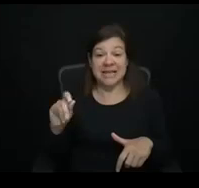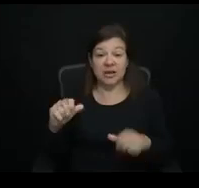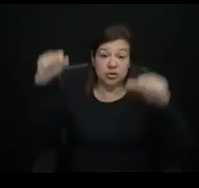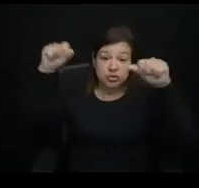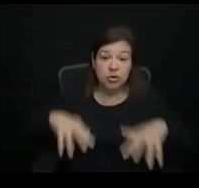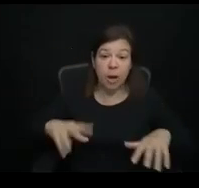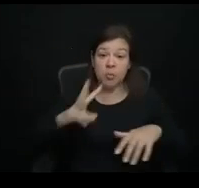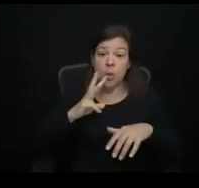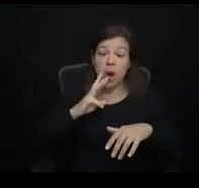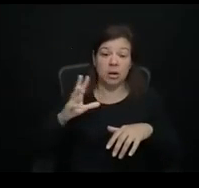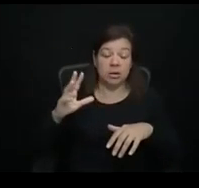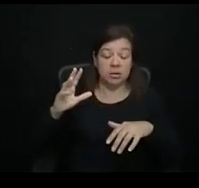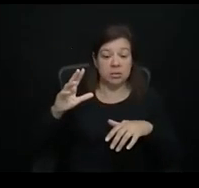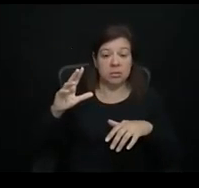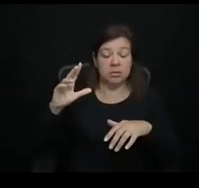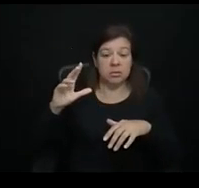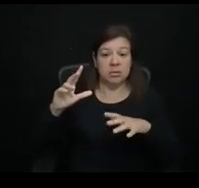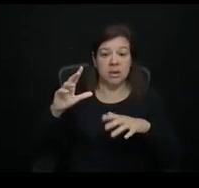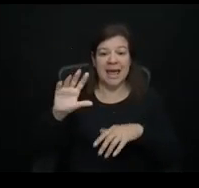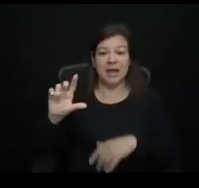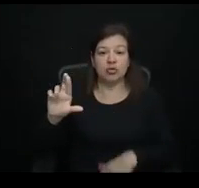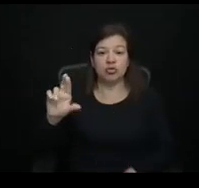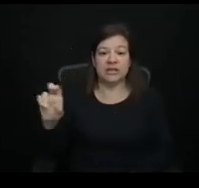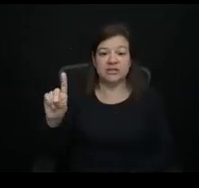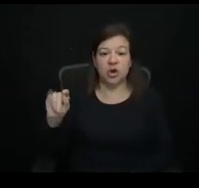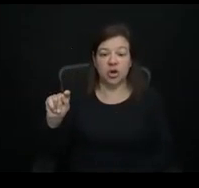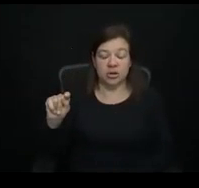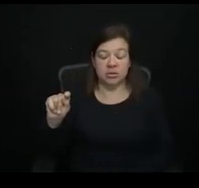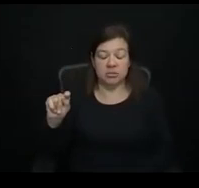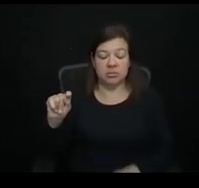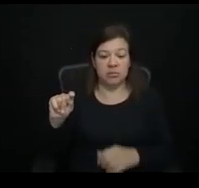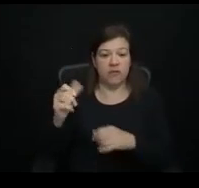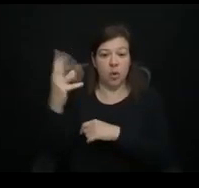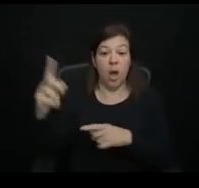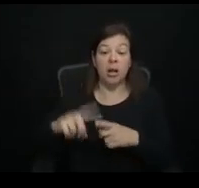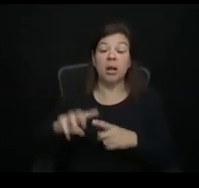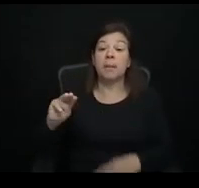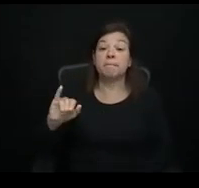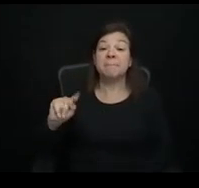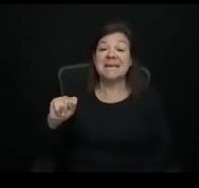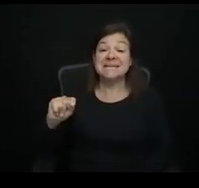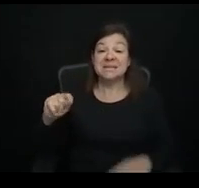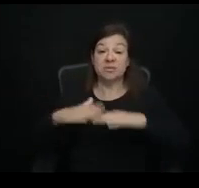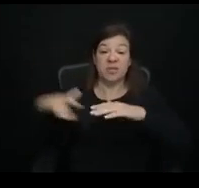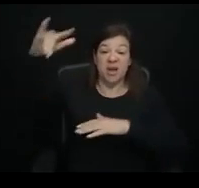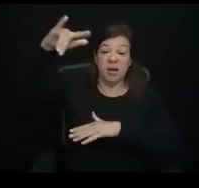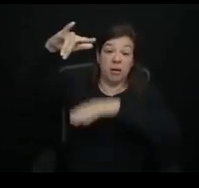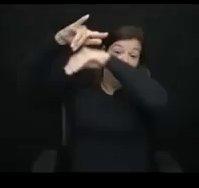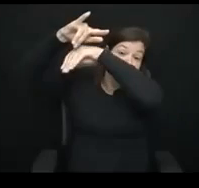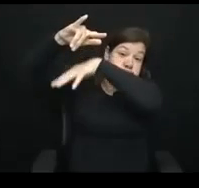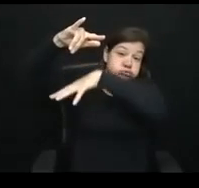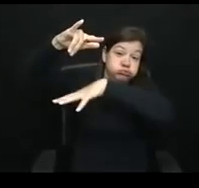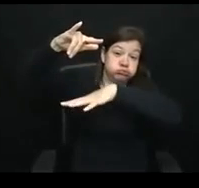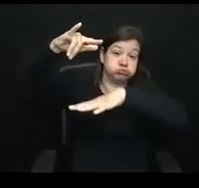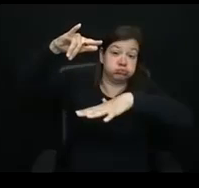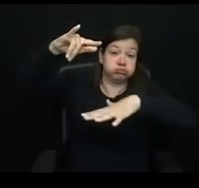high enough that when the retardant comes down, it's in a mist. So the mist suppresses the fire, but it doesn't always penetrate the vegetation, especially oak brush.